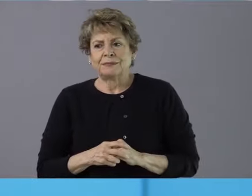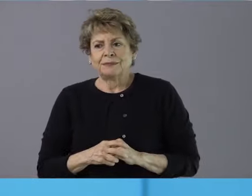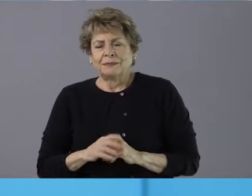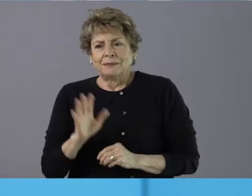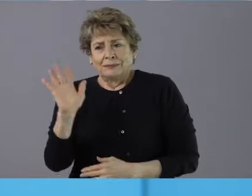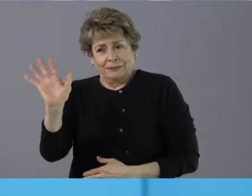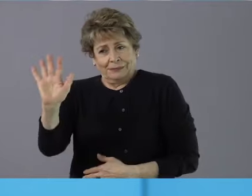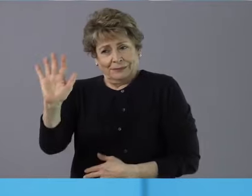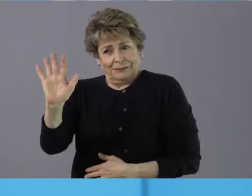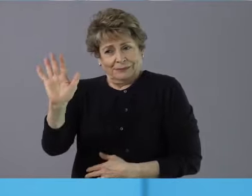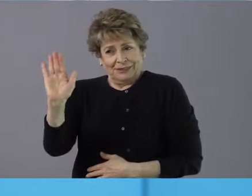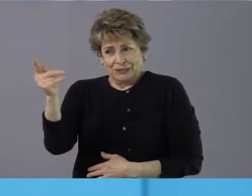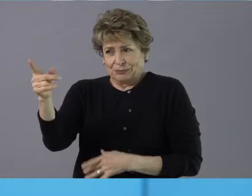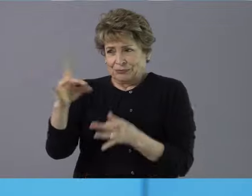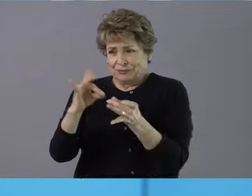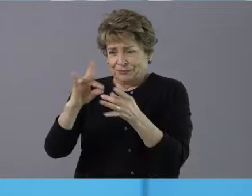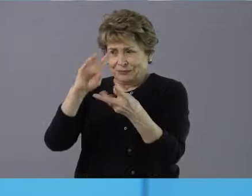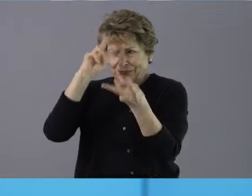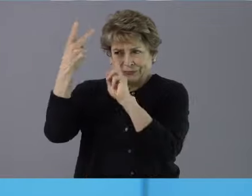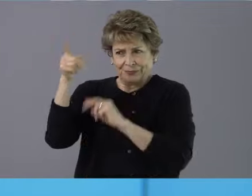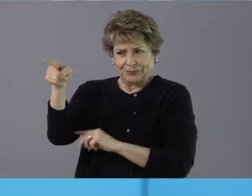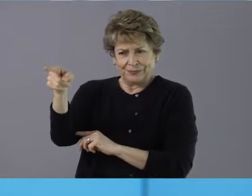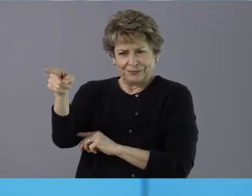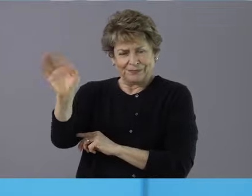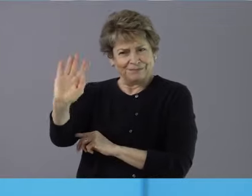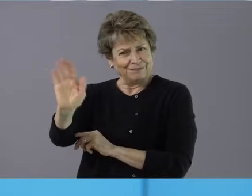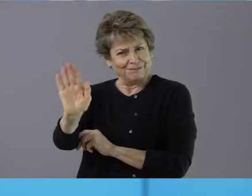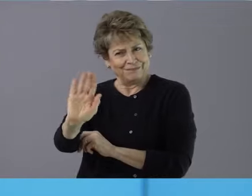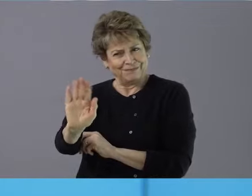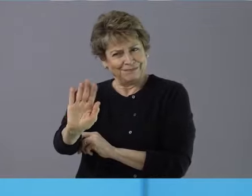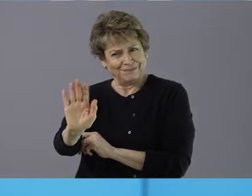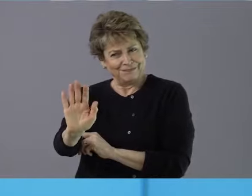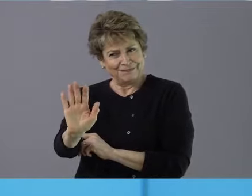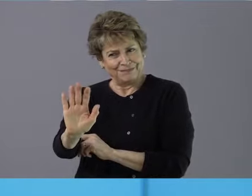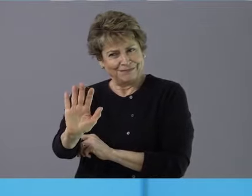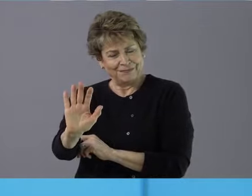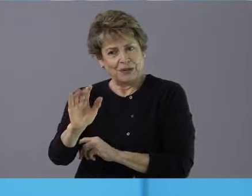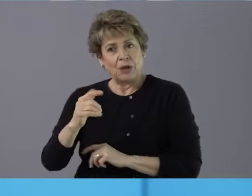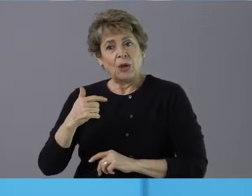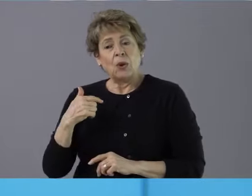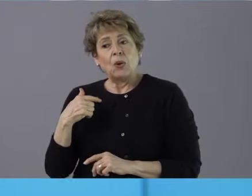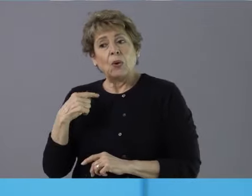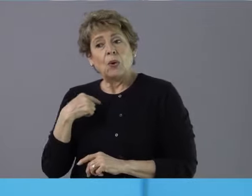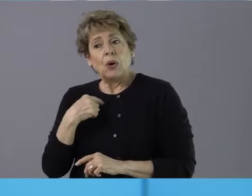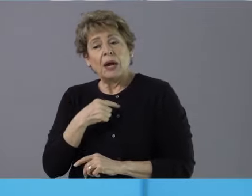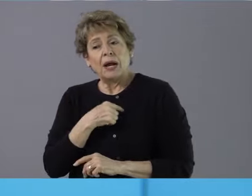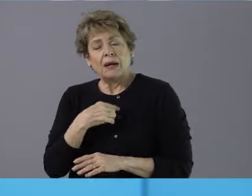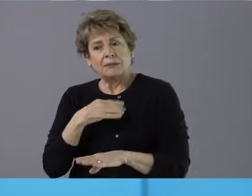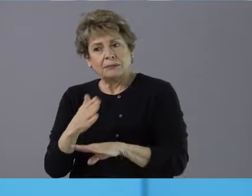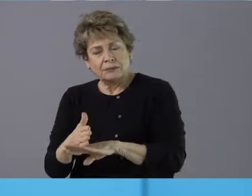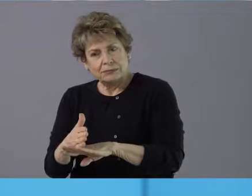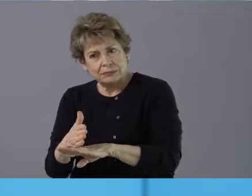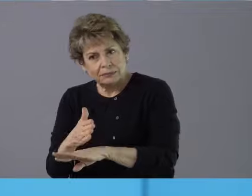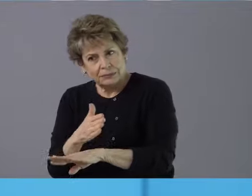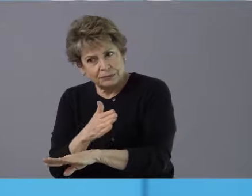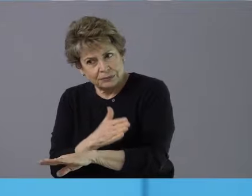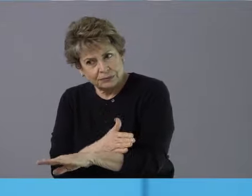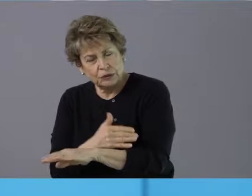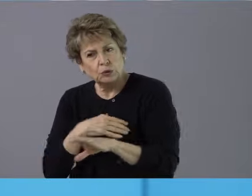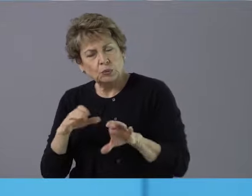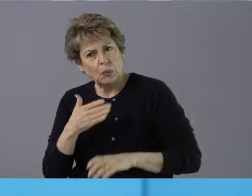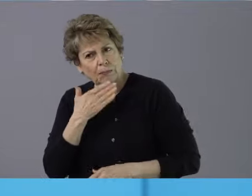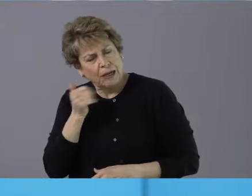the rest of that and what happens in the state of Arizona, because we are headed in a better trajectory, because we went for weeks and